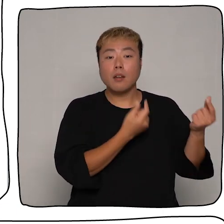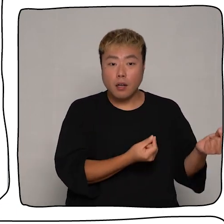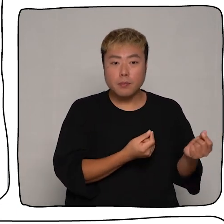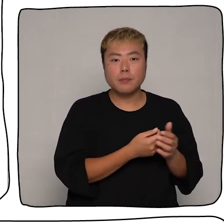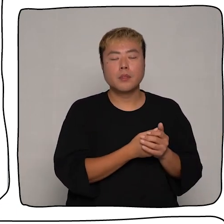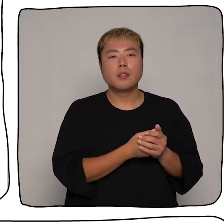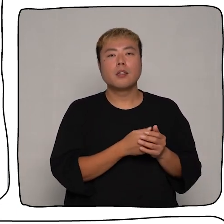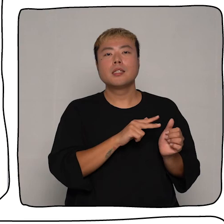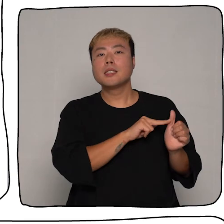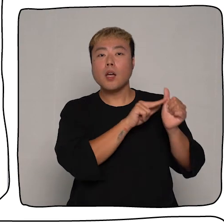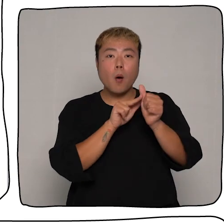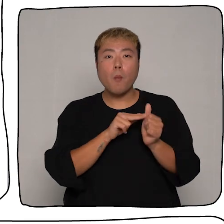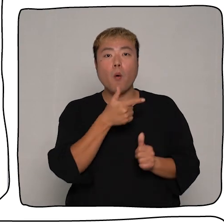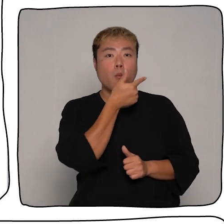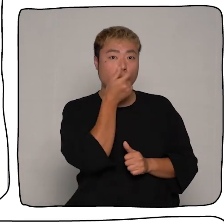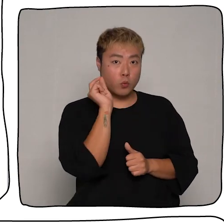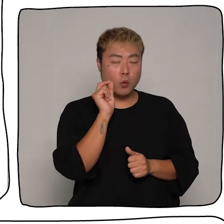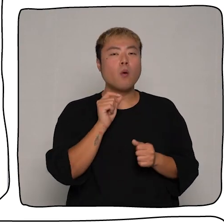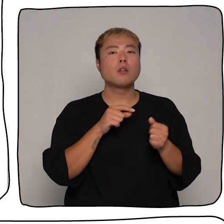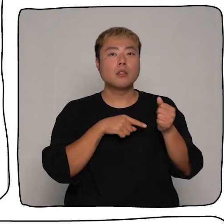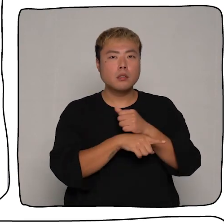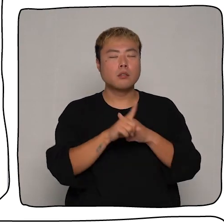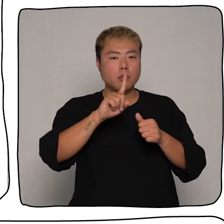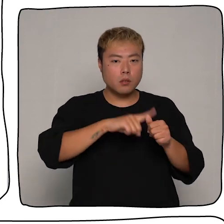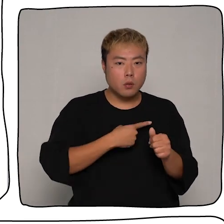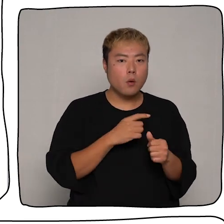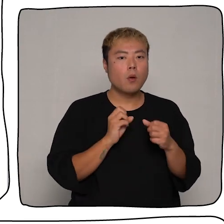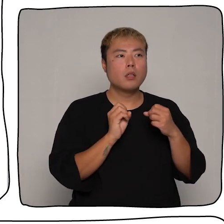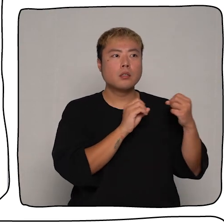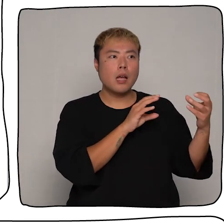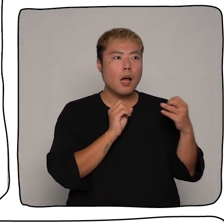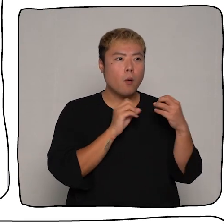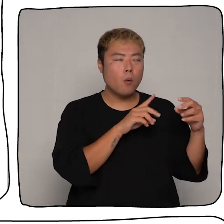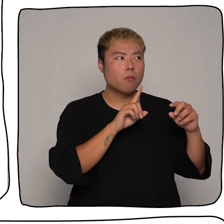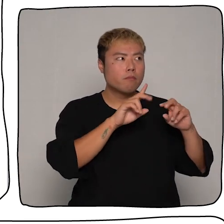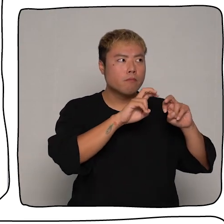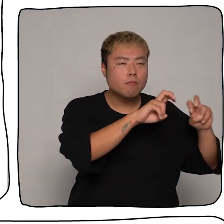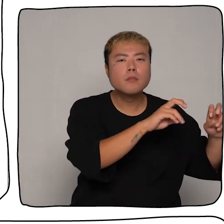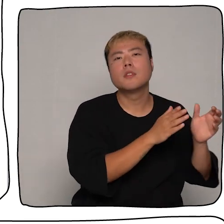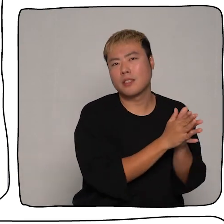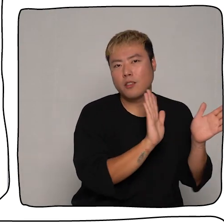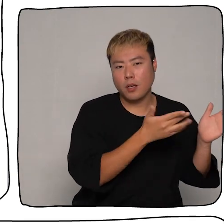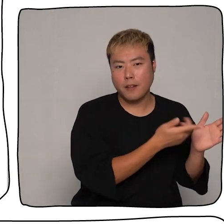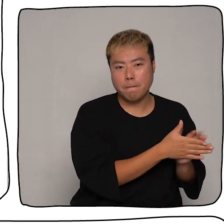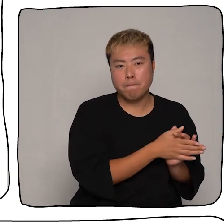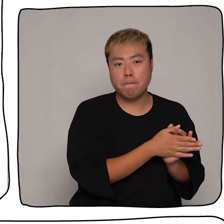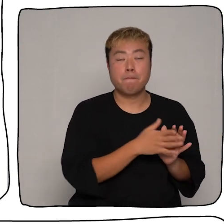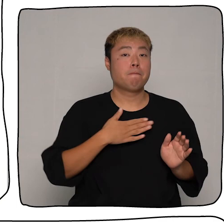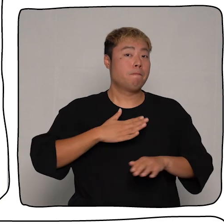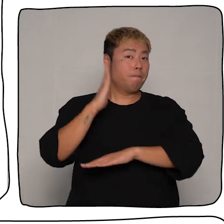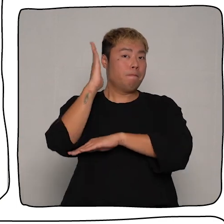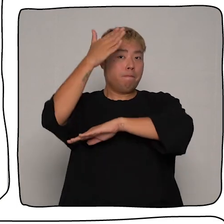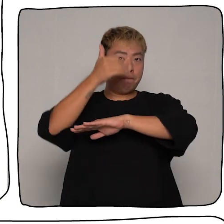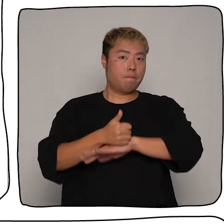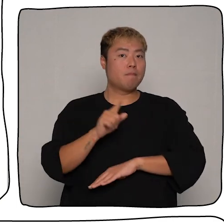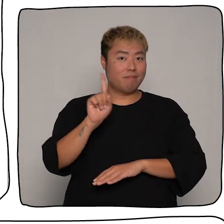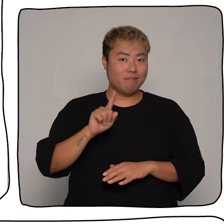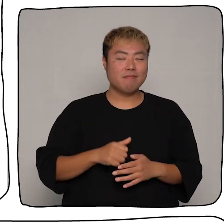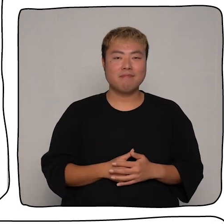information triggers reciprocal exploration. Okay, here's the conclusion of my talk.